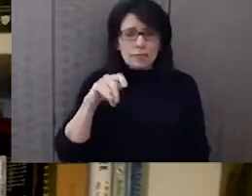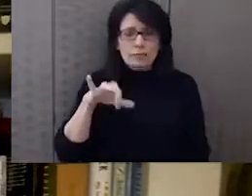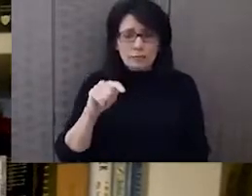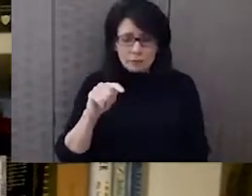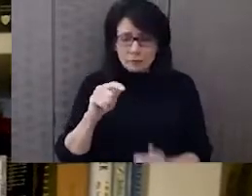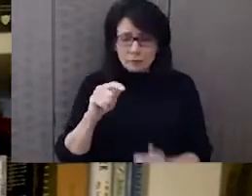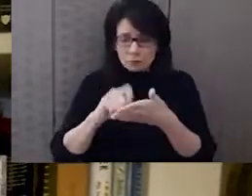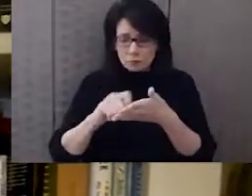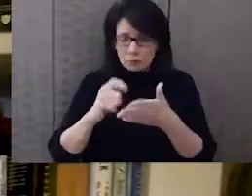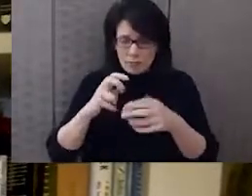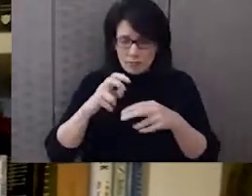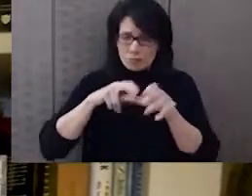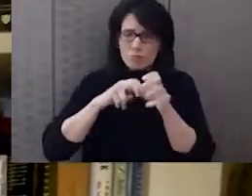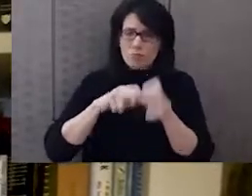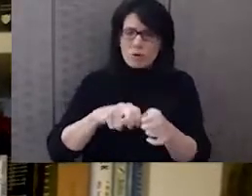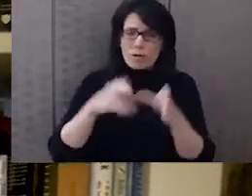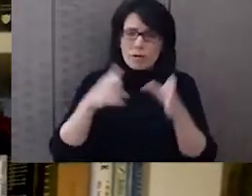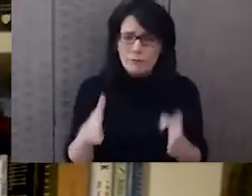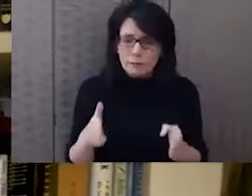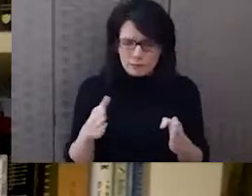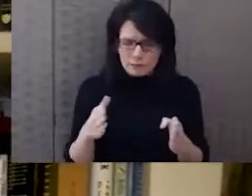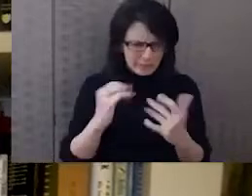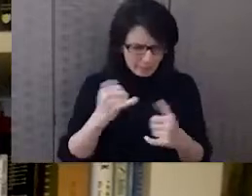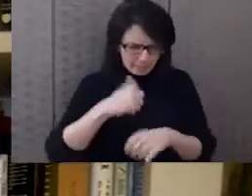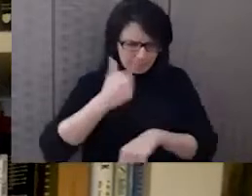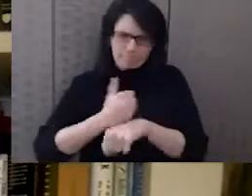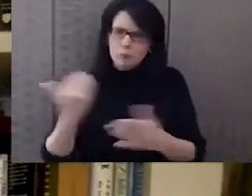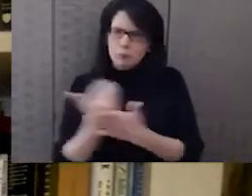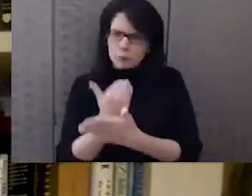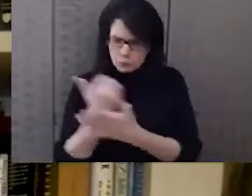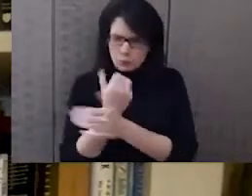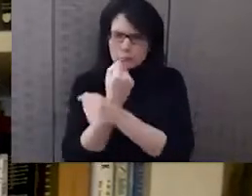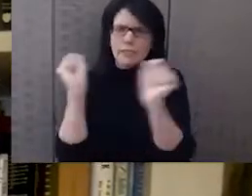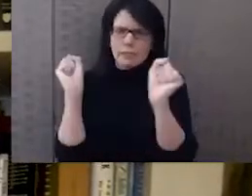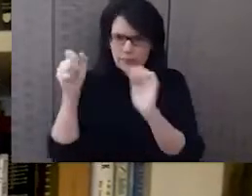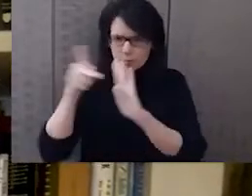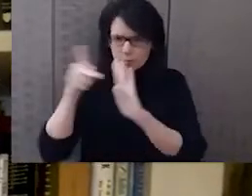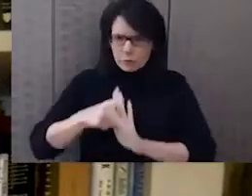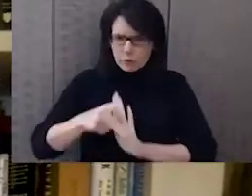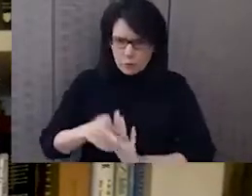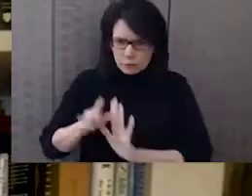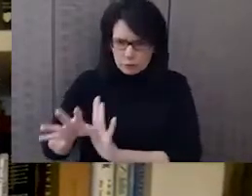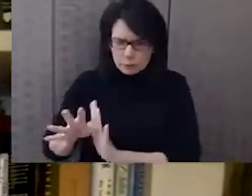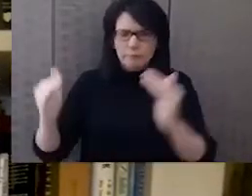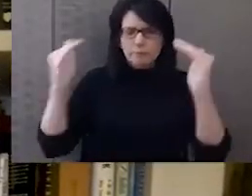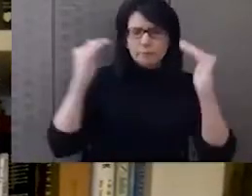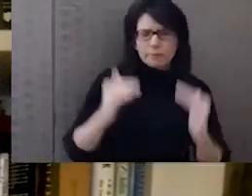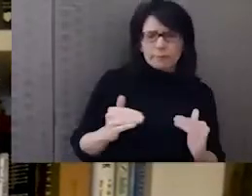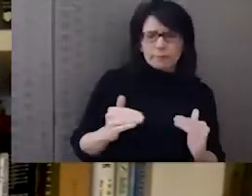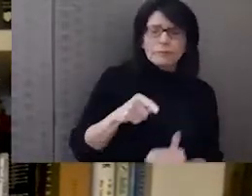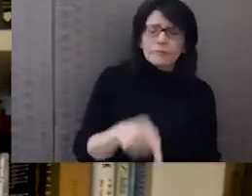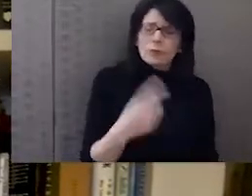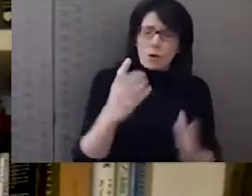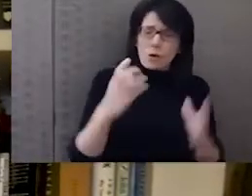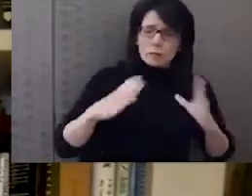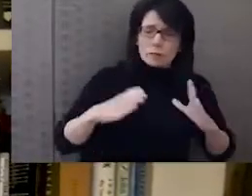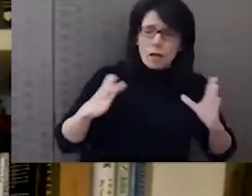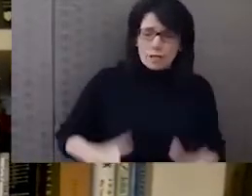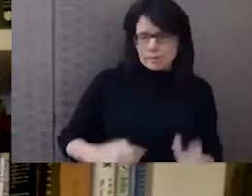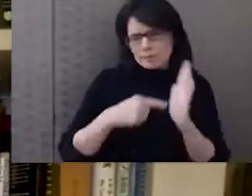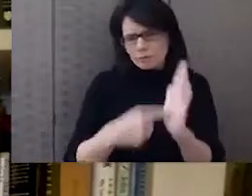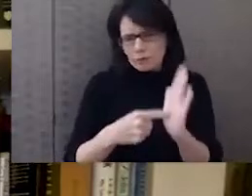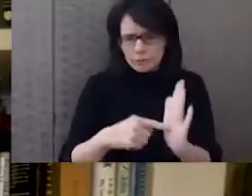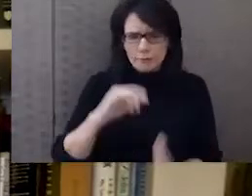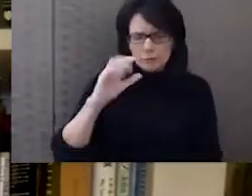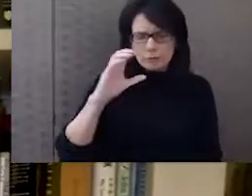safety protocols. And change measured on the scale of real New Yorkers, like our client Jose. We met Jose in the hospital